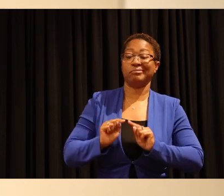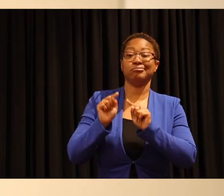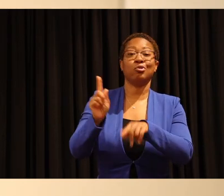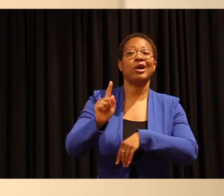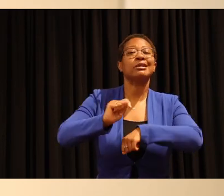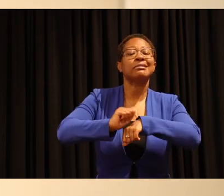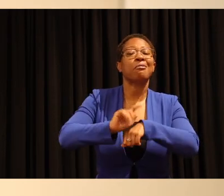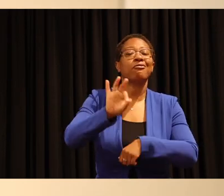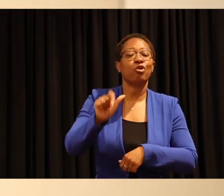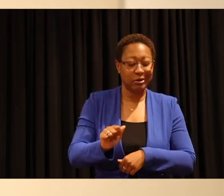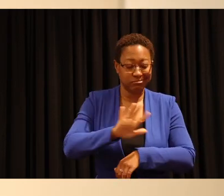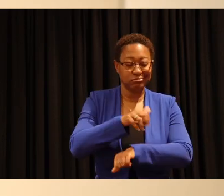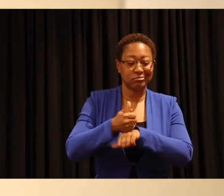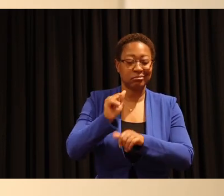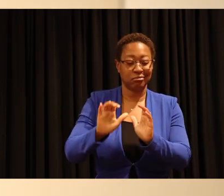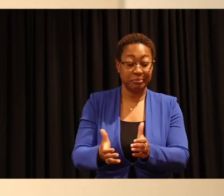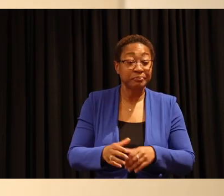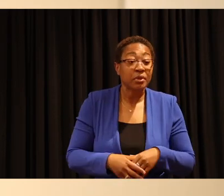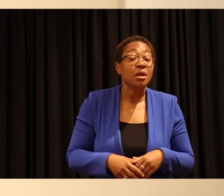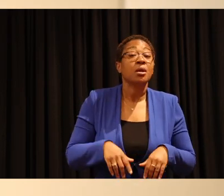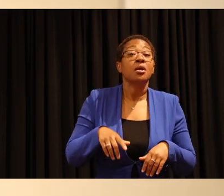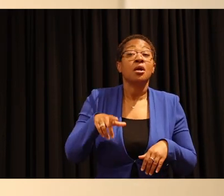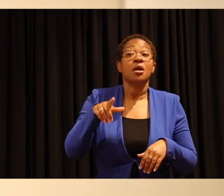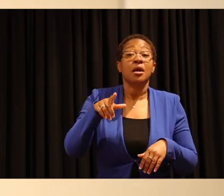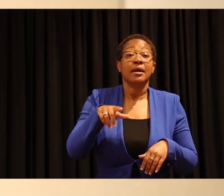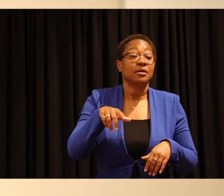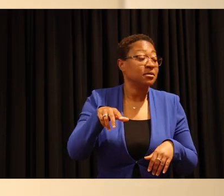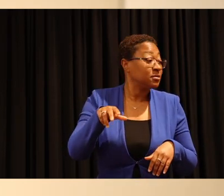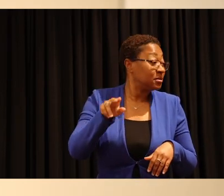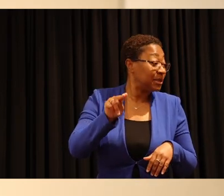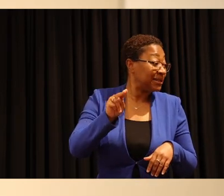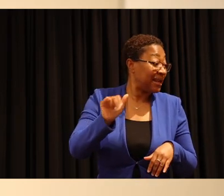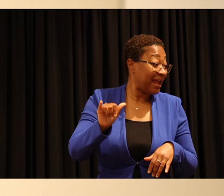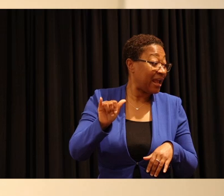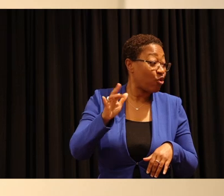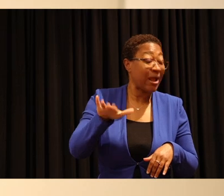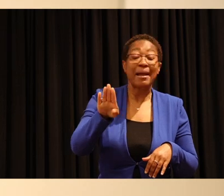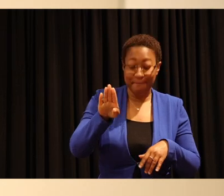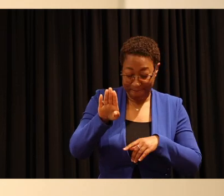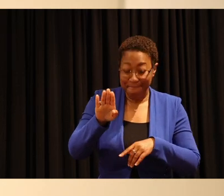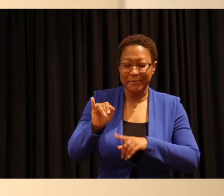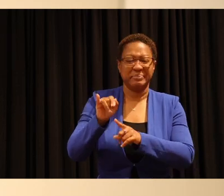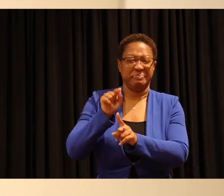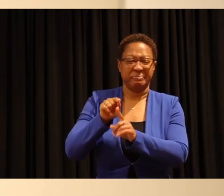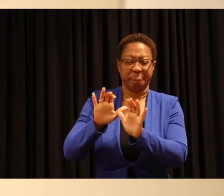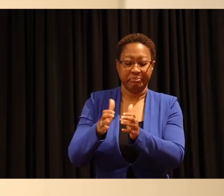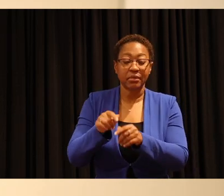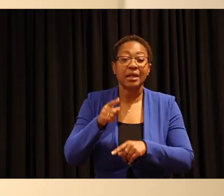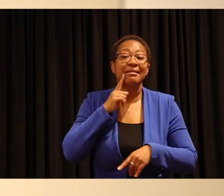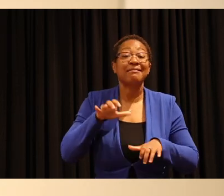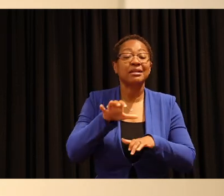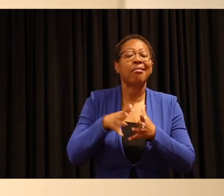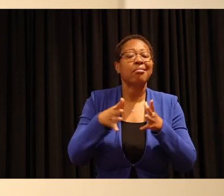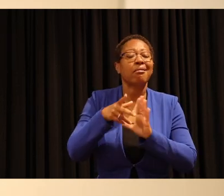NARAB and coined the term realtists. So NARAB has a large pool nationally, and they actually have done a lot